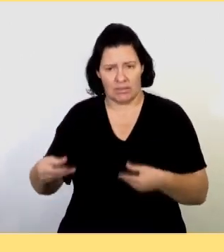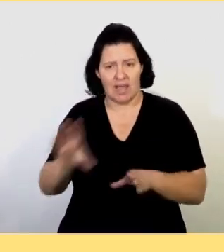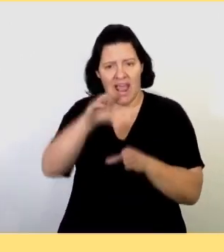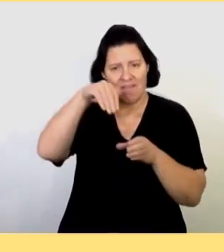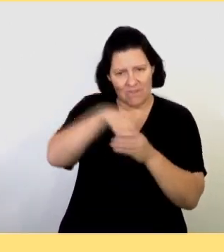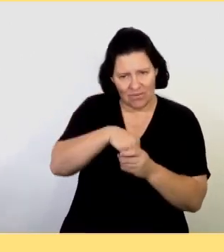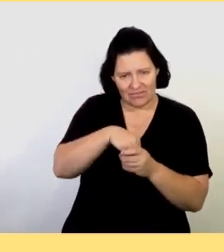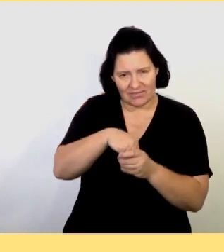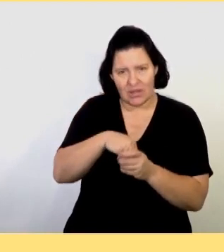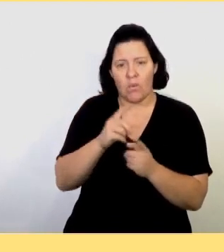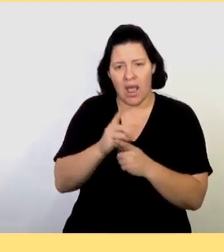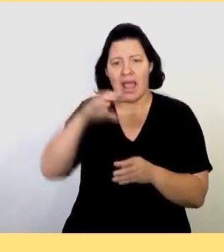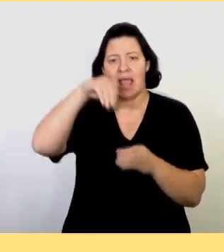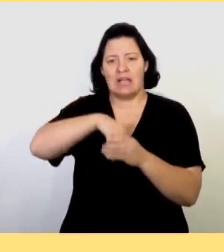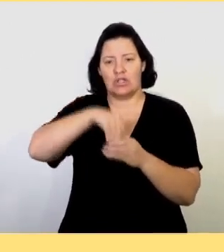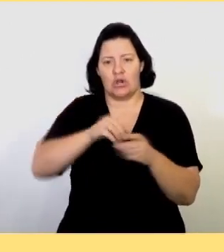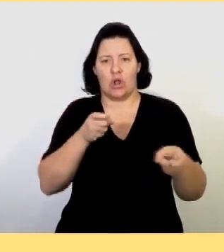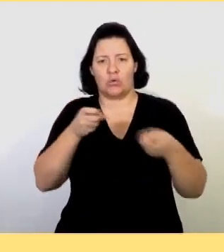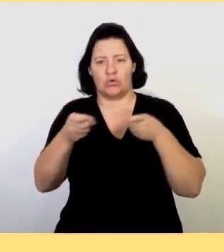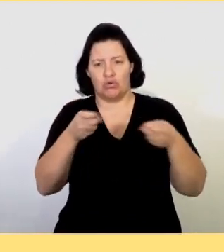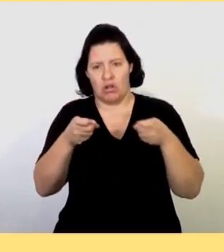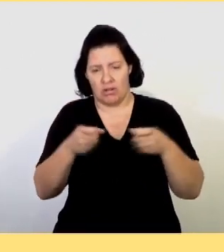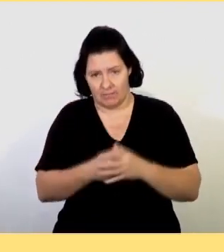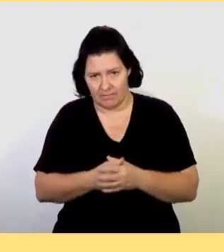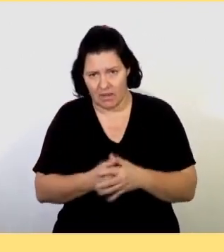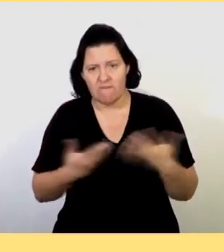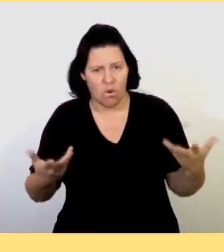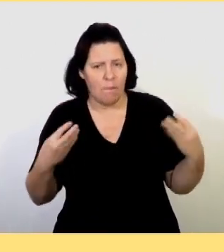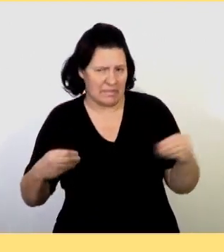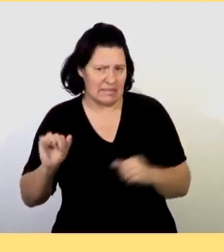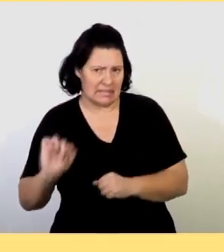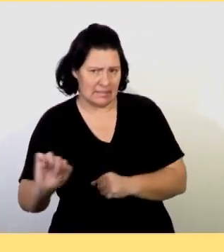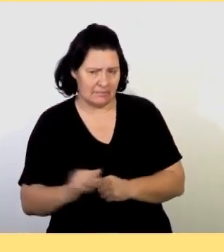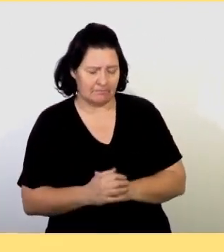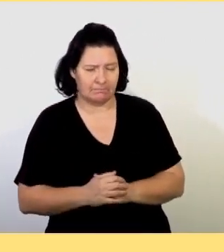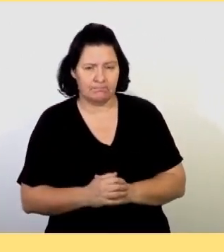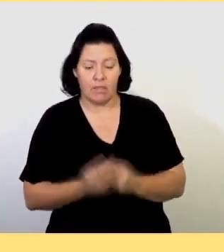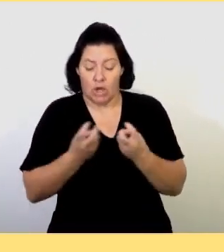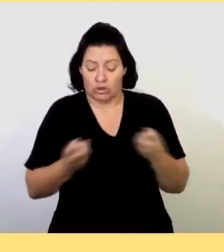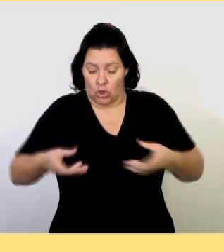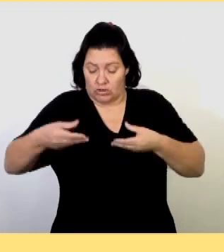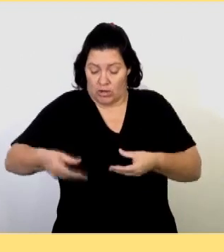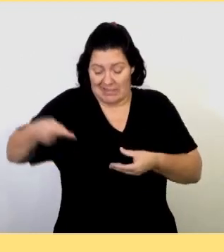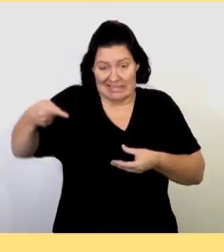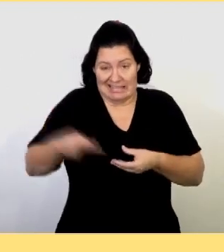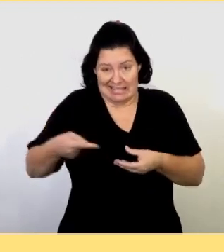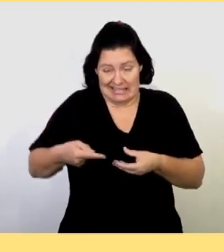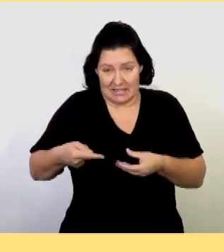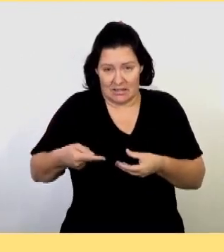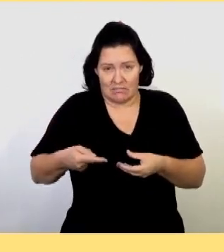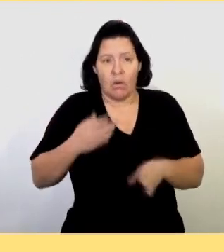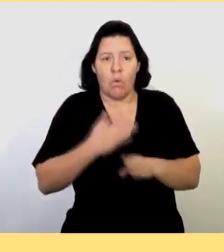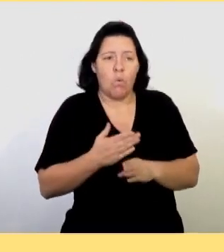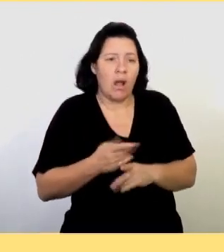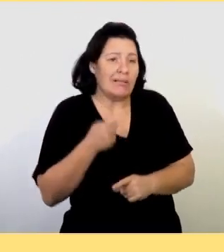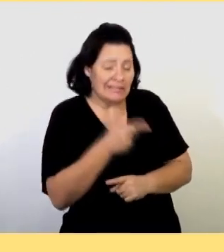are part of internal control for a business. Now, the source document that we are going to be